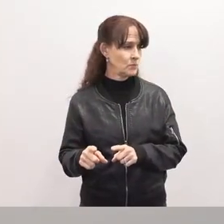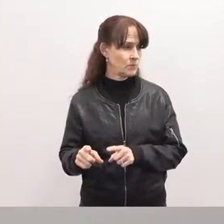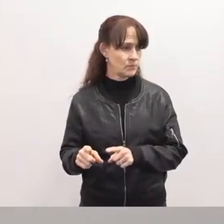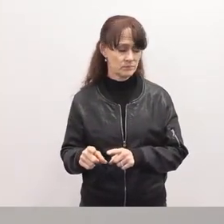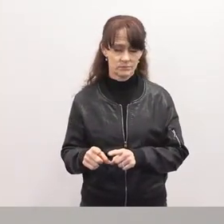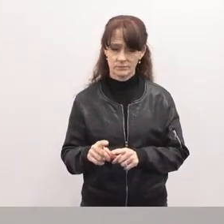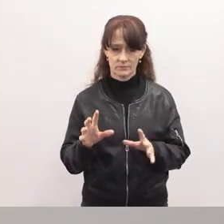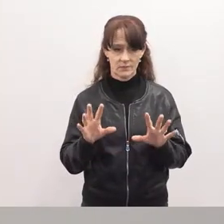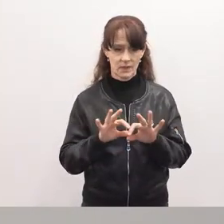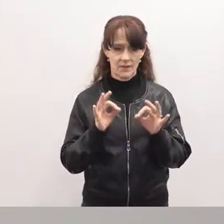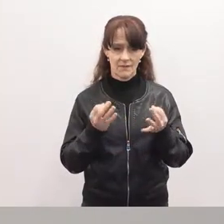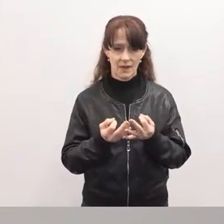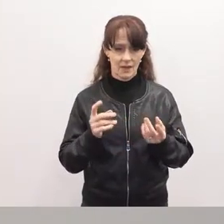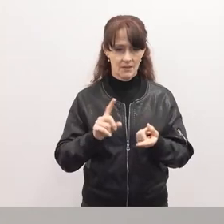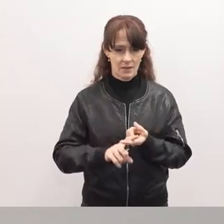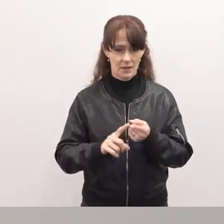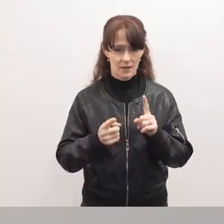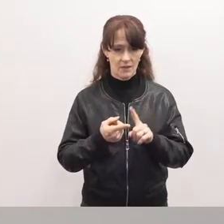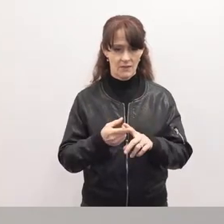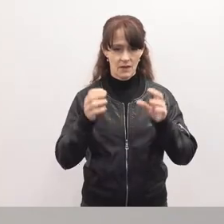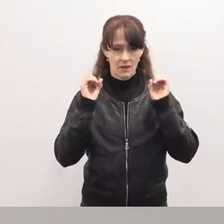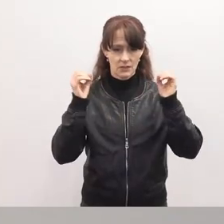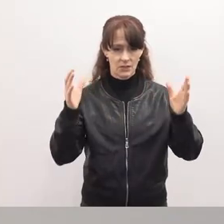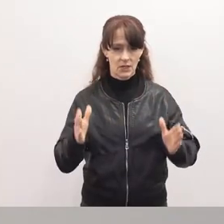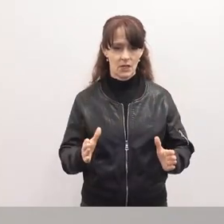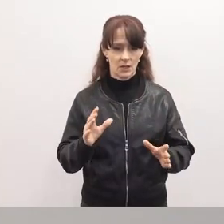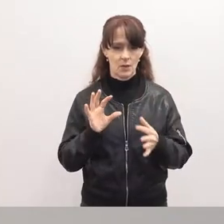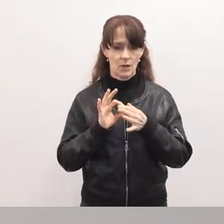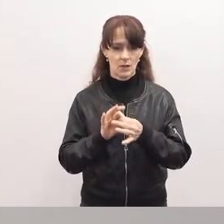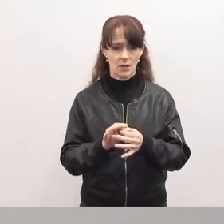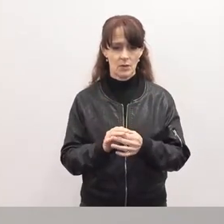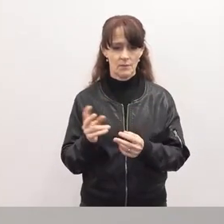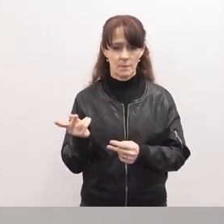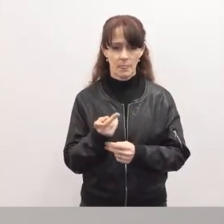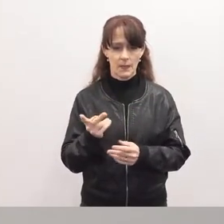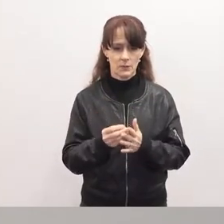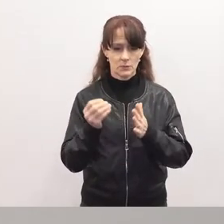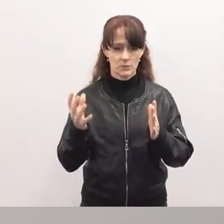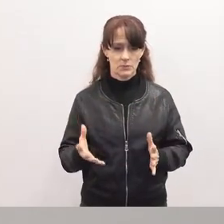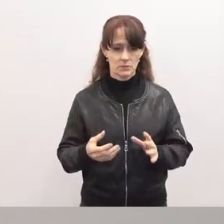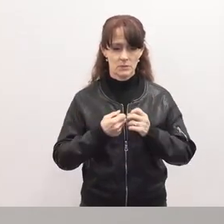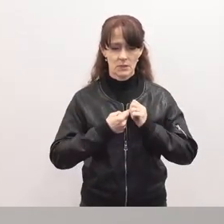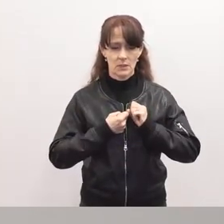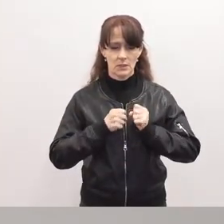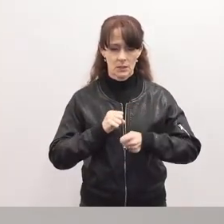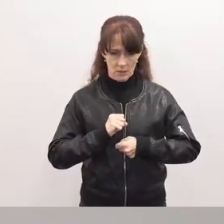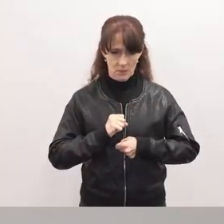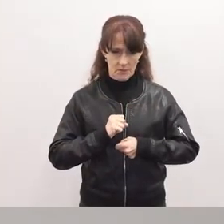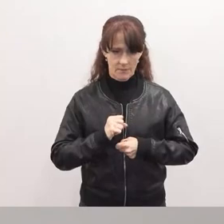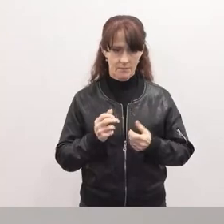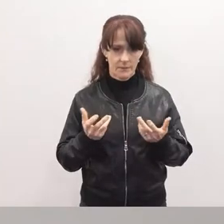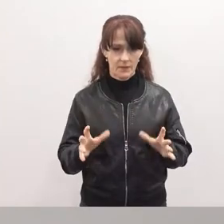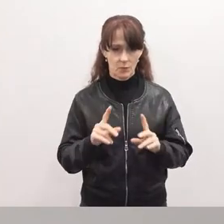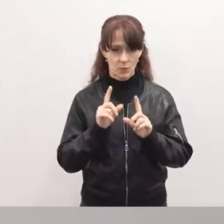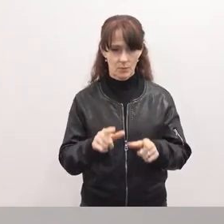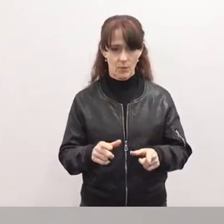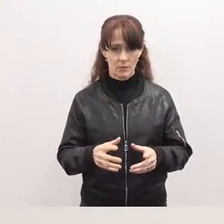family, friends, and educators who were connected with those two students. And that's all I have to report.